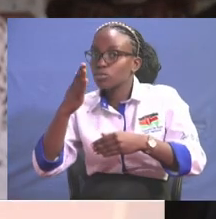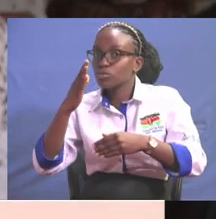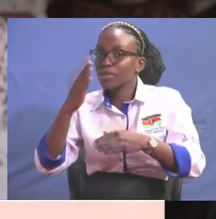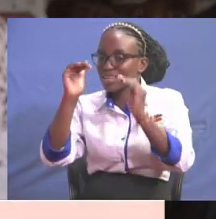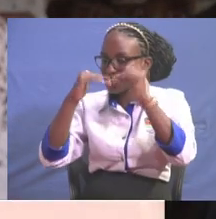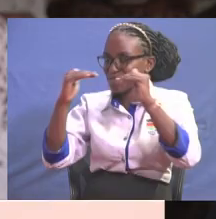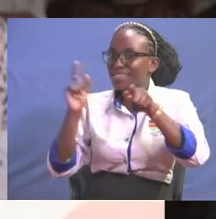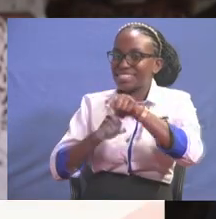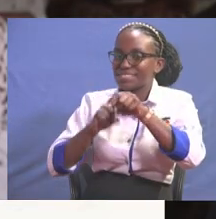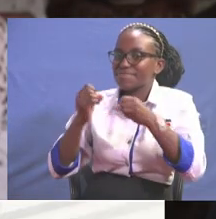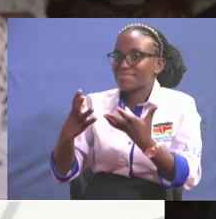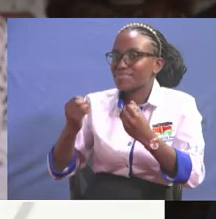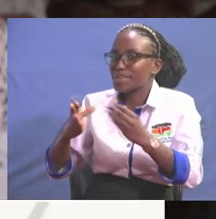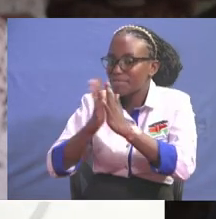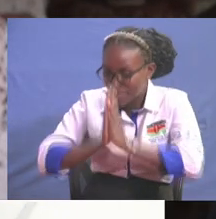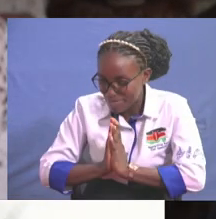Muendelee kutuombea.